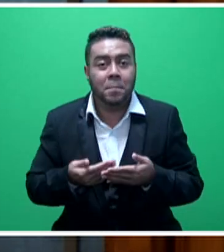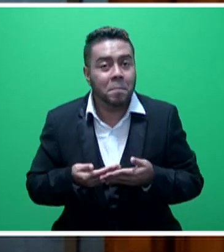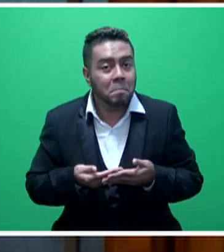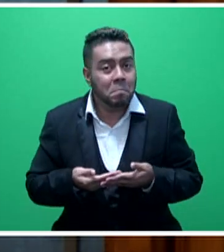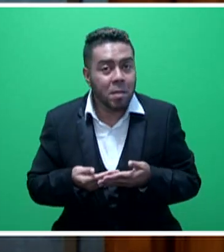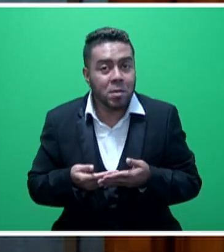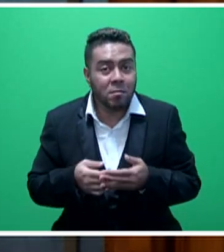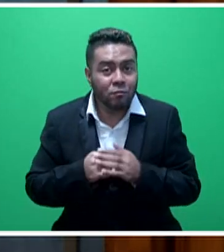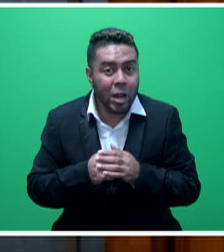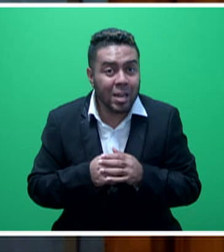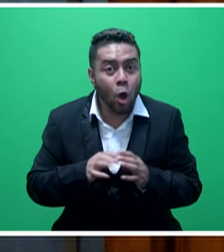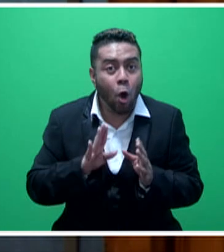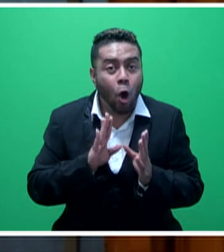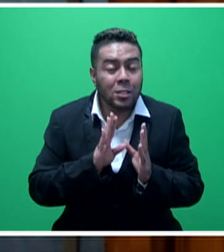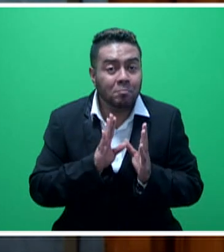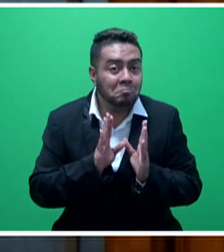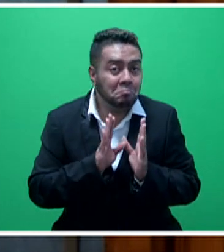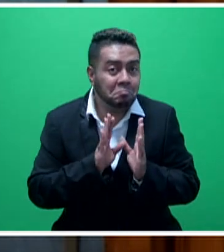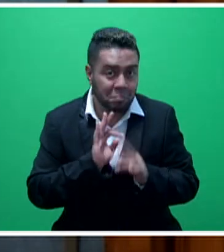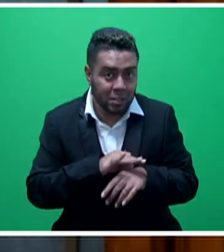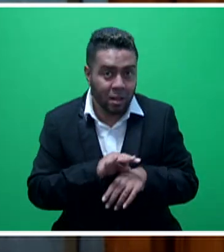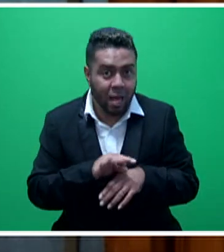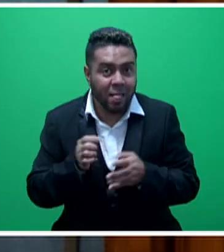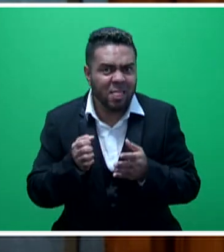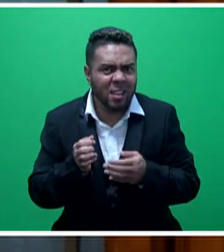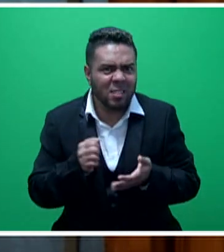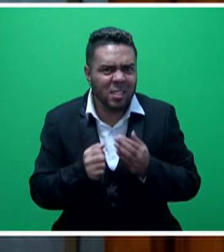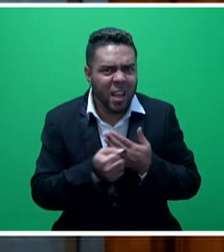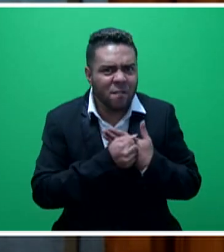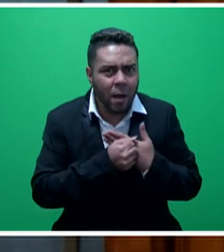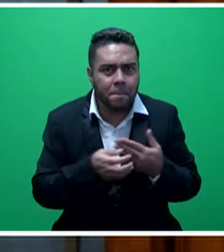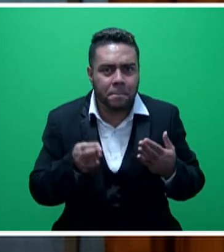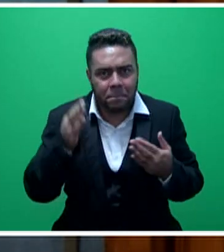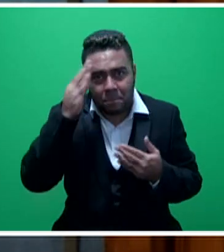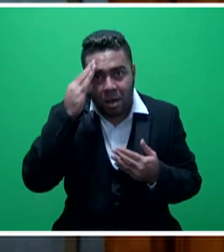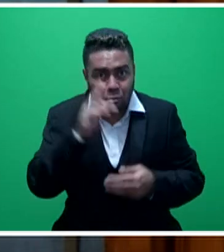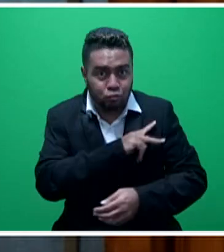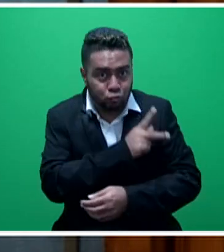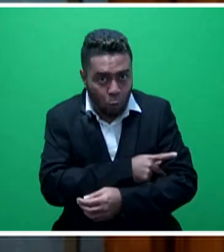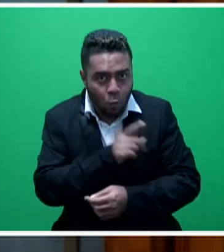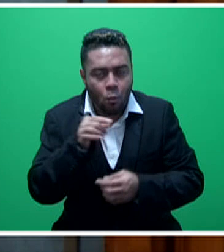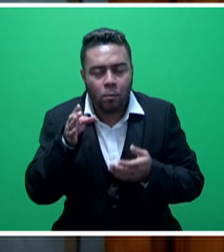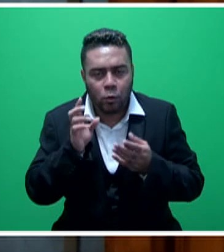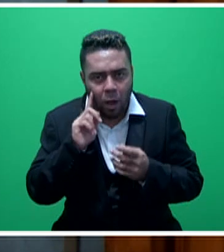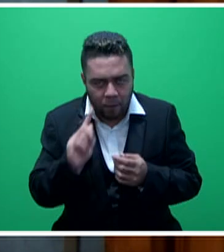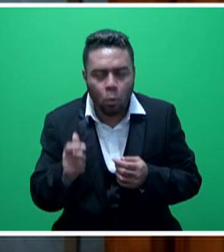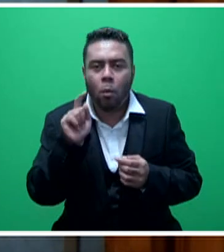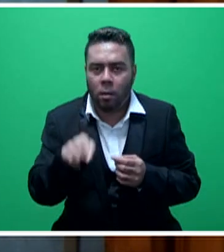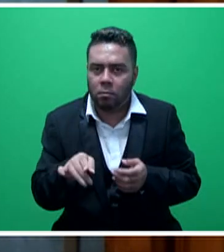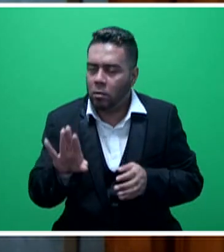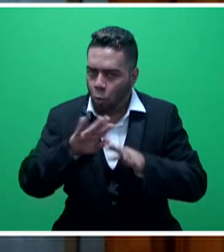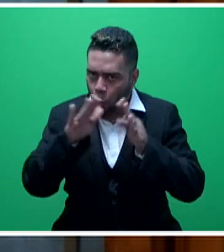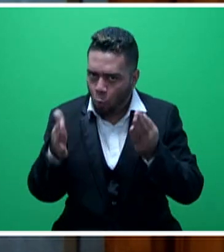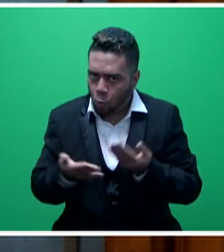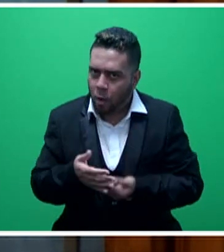Initiative and the Safe Motherhood Hospital Initiative have been adopted with World Health Organization support and